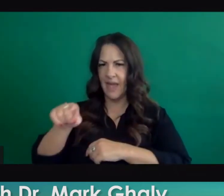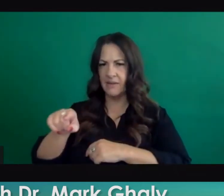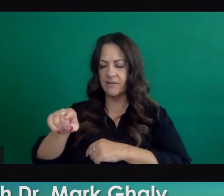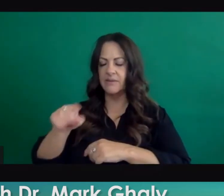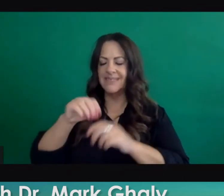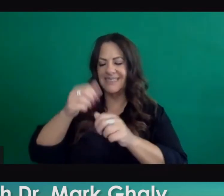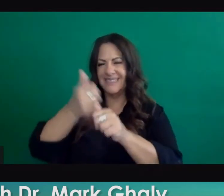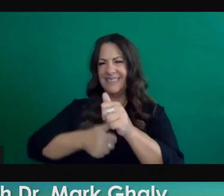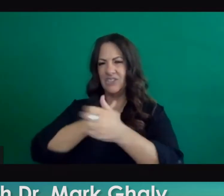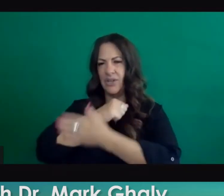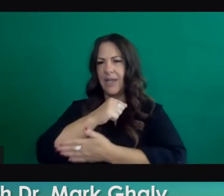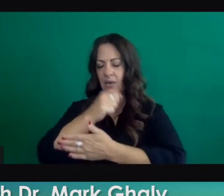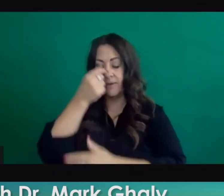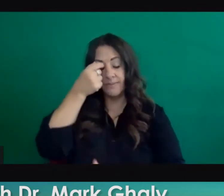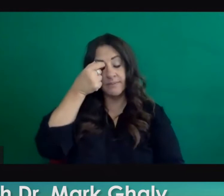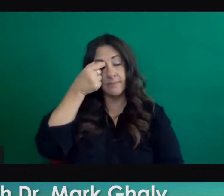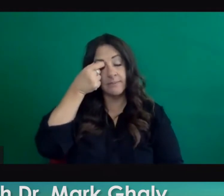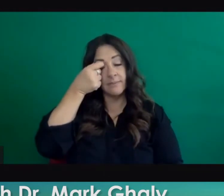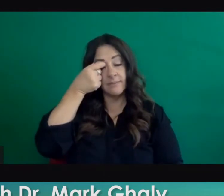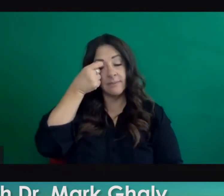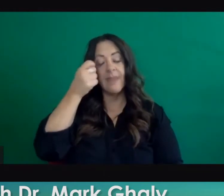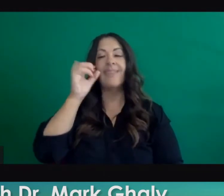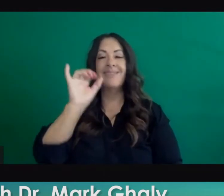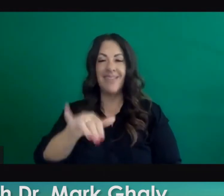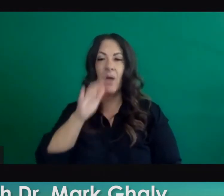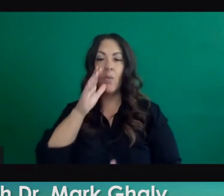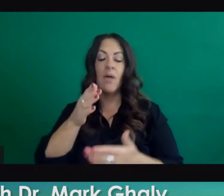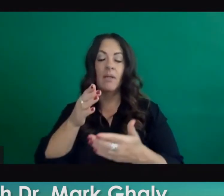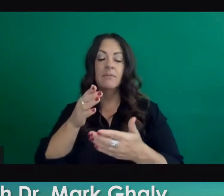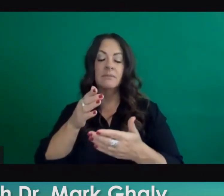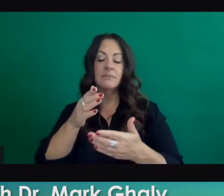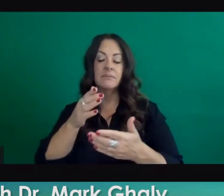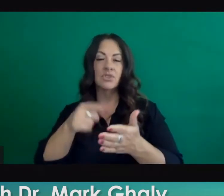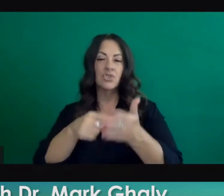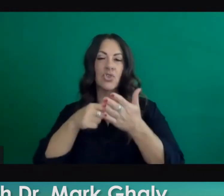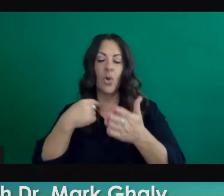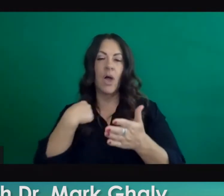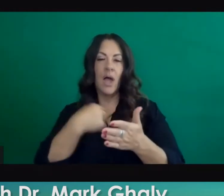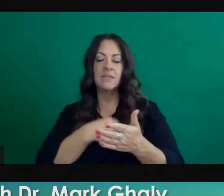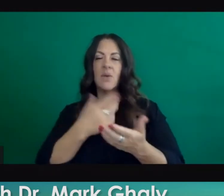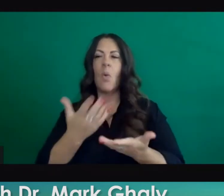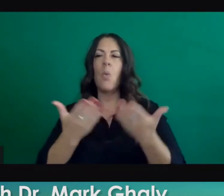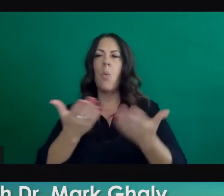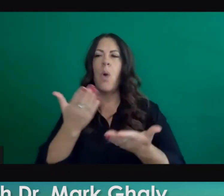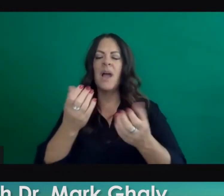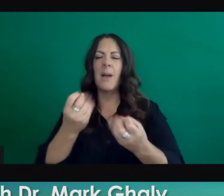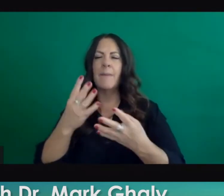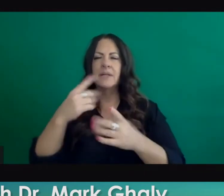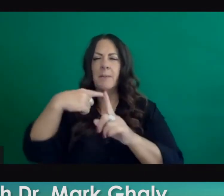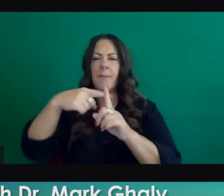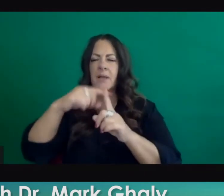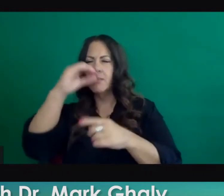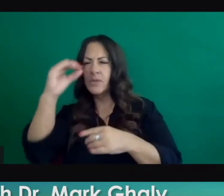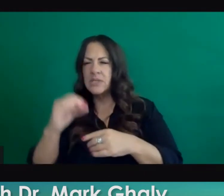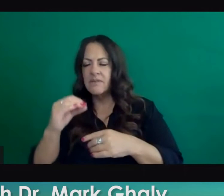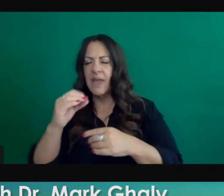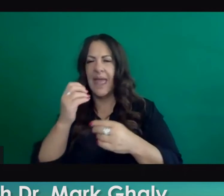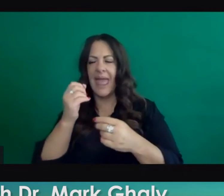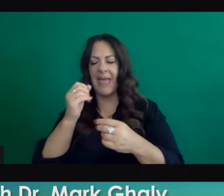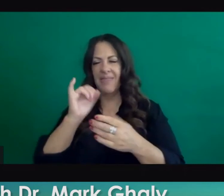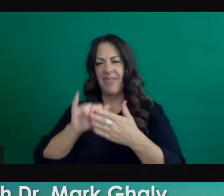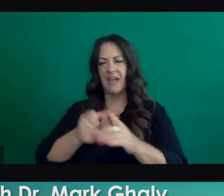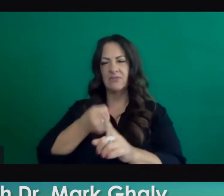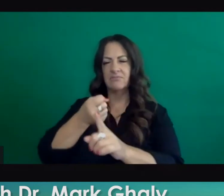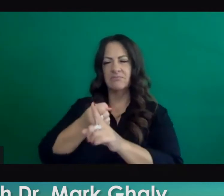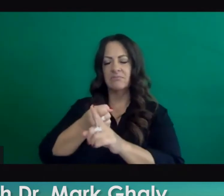county. And that gives us the test positivity for the lowest quartile of Healthy Places Index